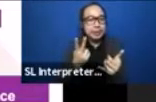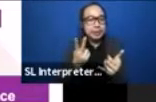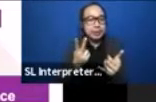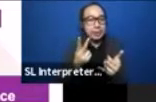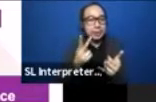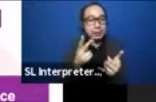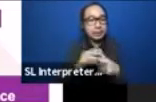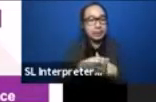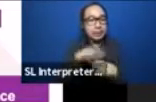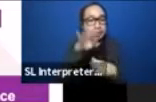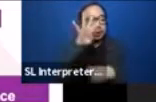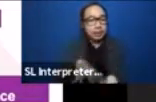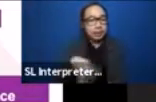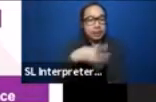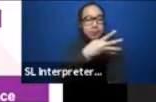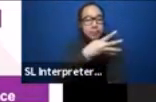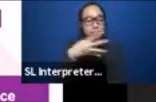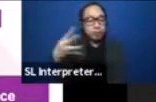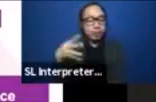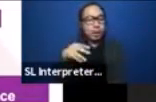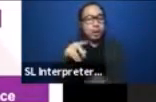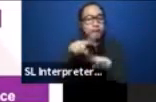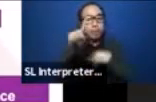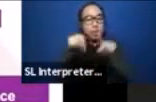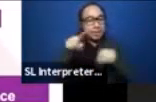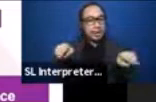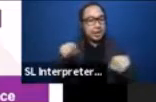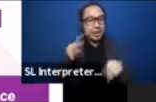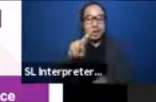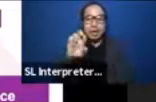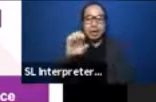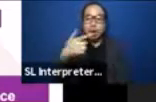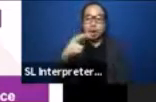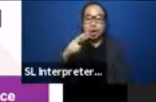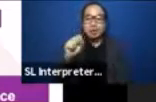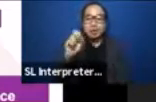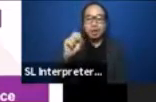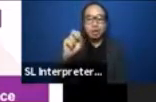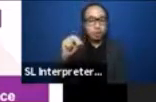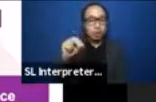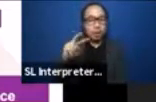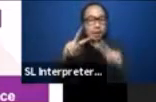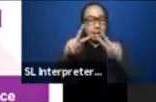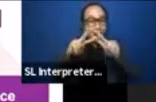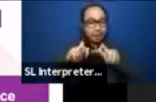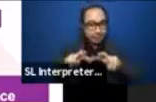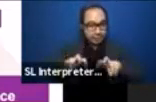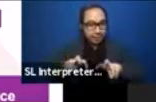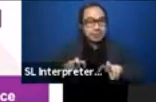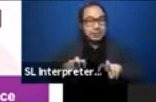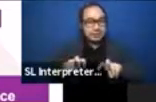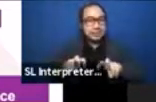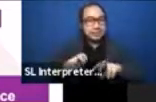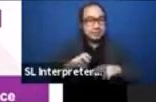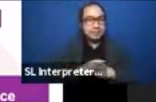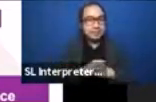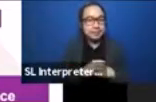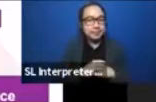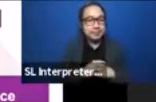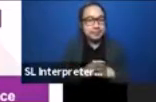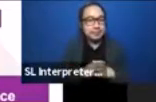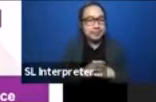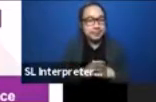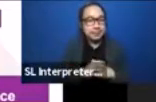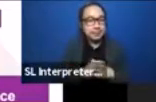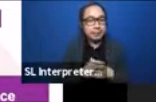multi-regression analysis, we put some key variables into the log to the model, and we can see from